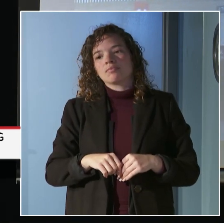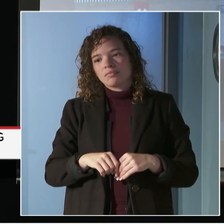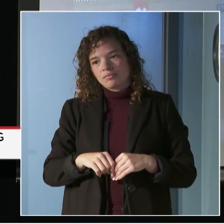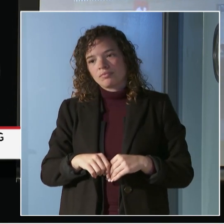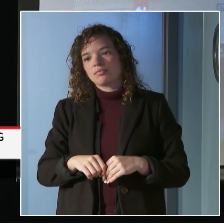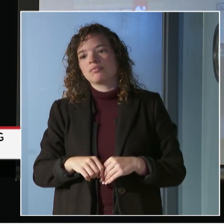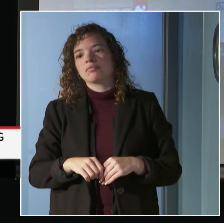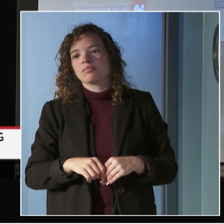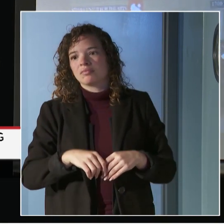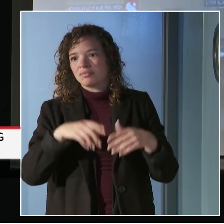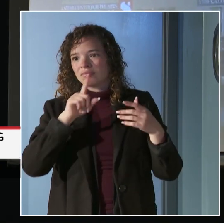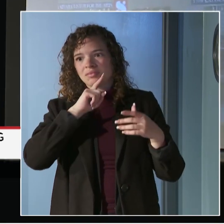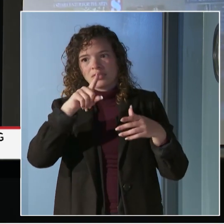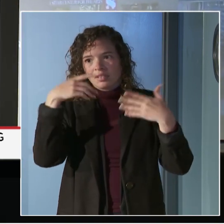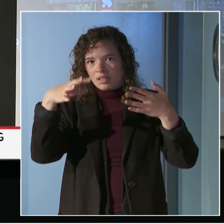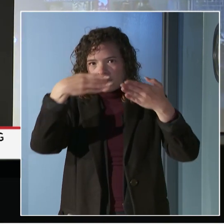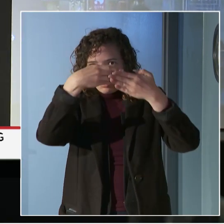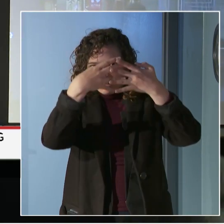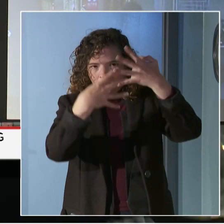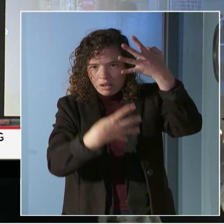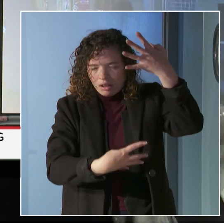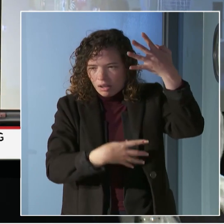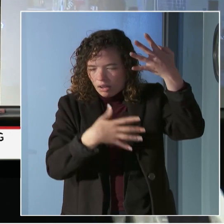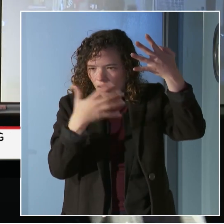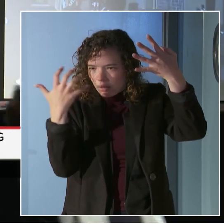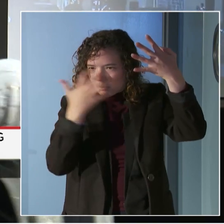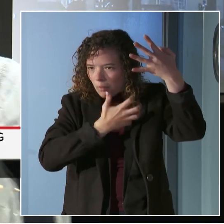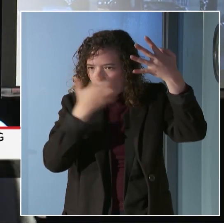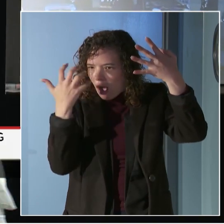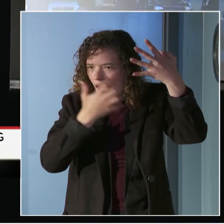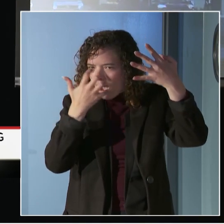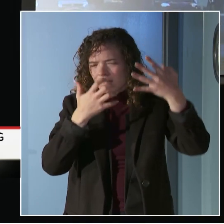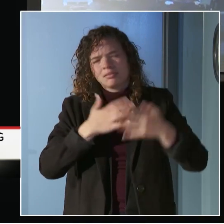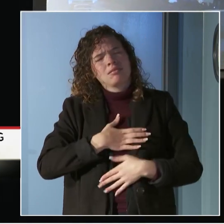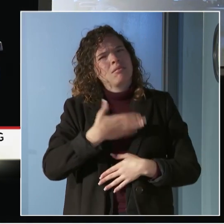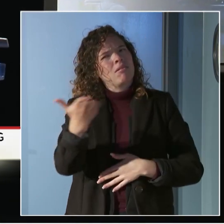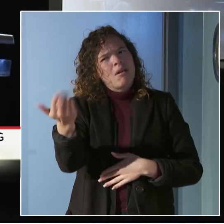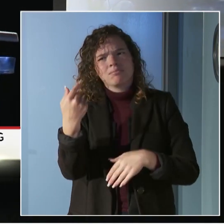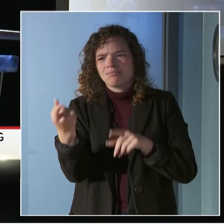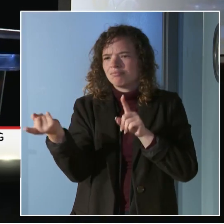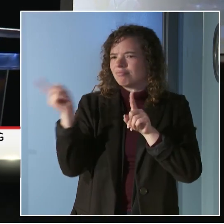Khulud, please come up here and welcome our mayor.